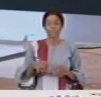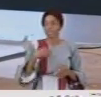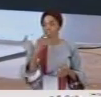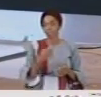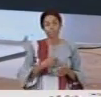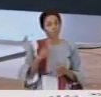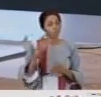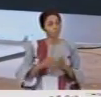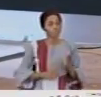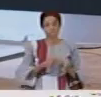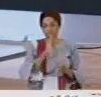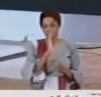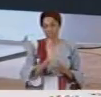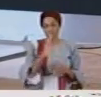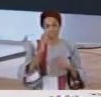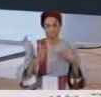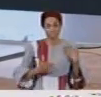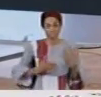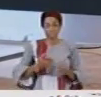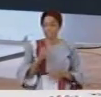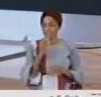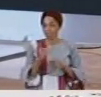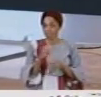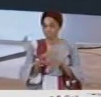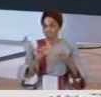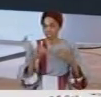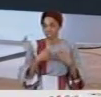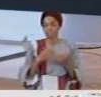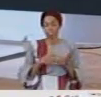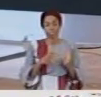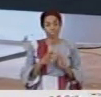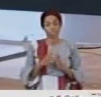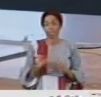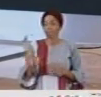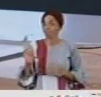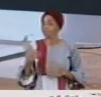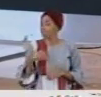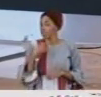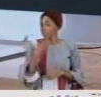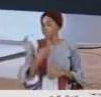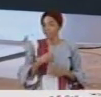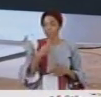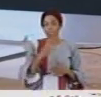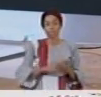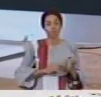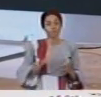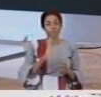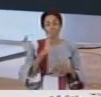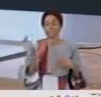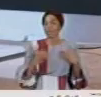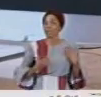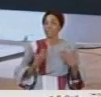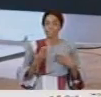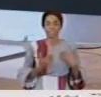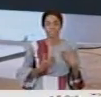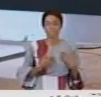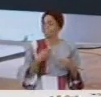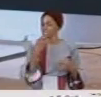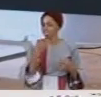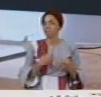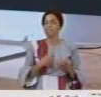Hallelujah, tell me what's your joy if you do not have Jesus. Tell me what's your